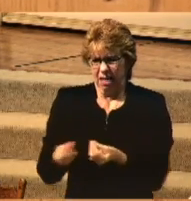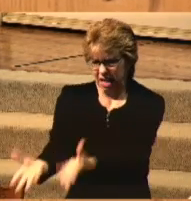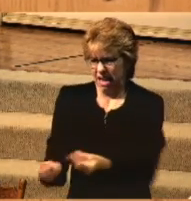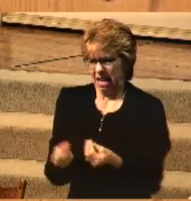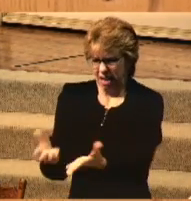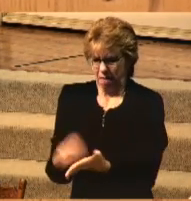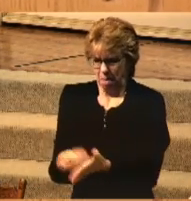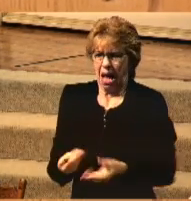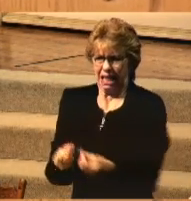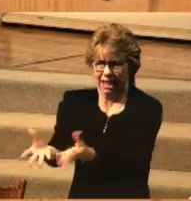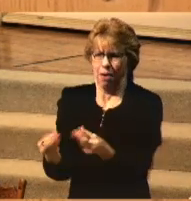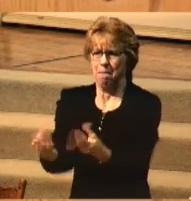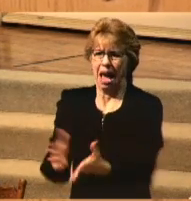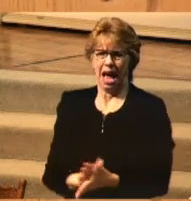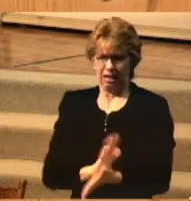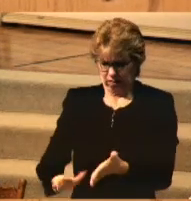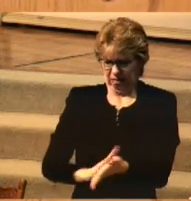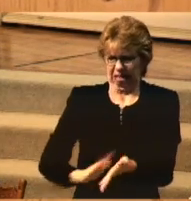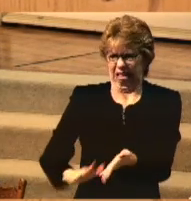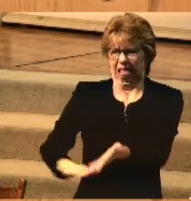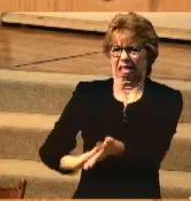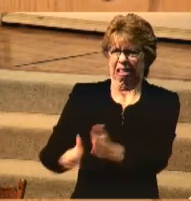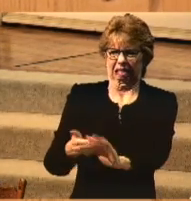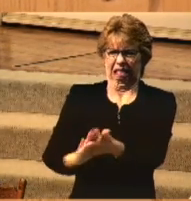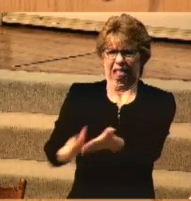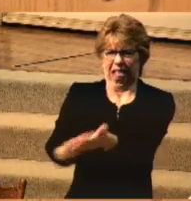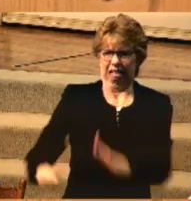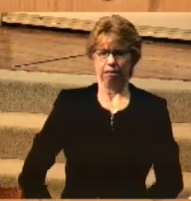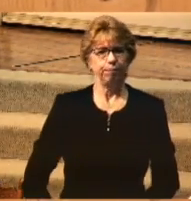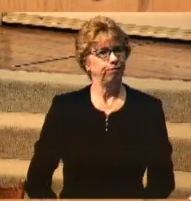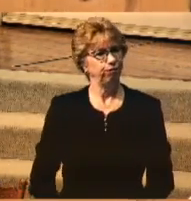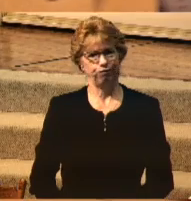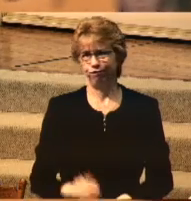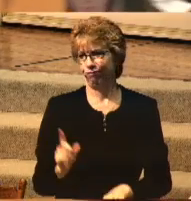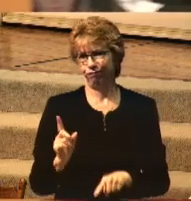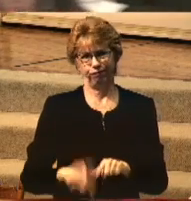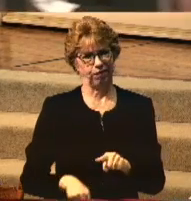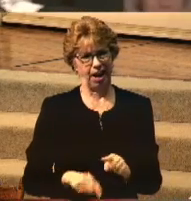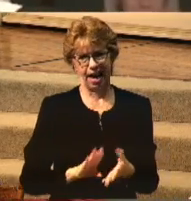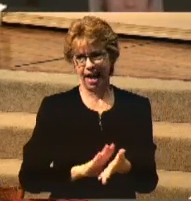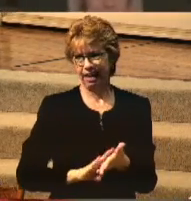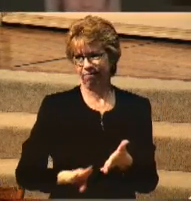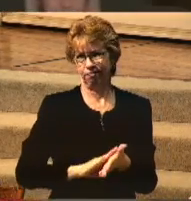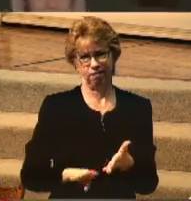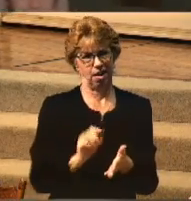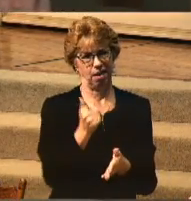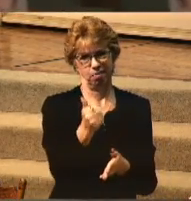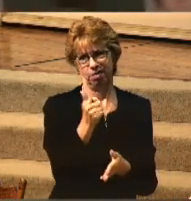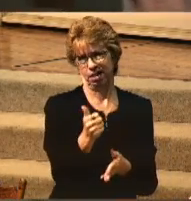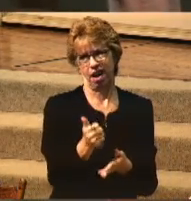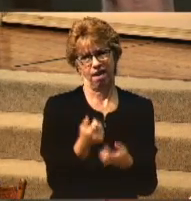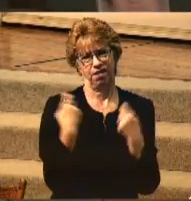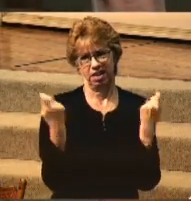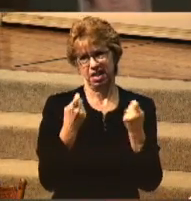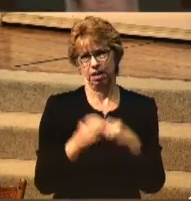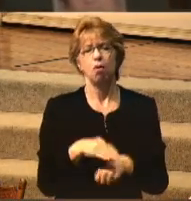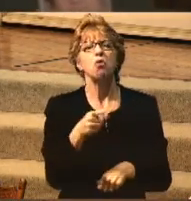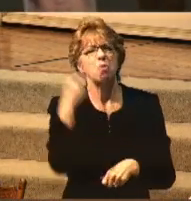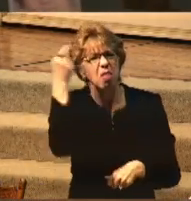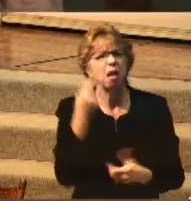wipe away our own sin. We might think that, Clorox